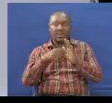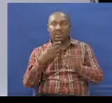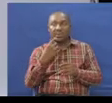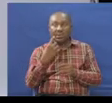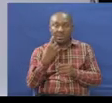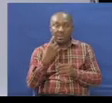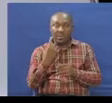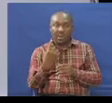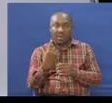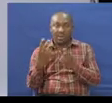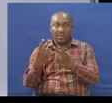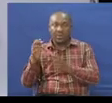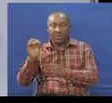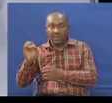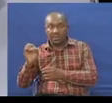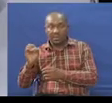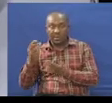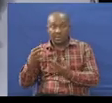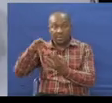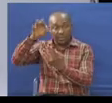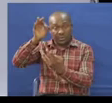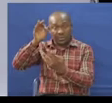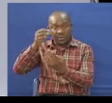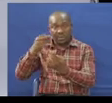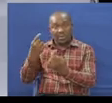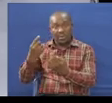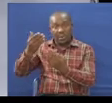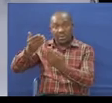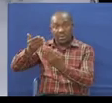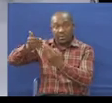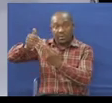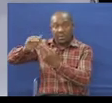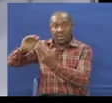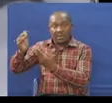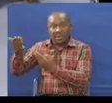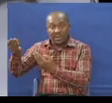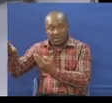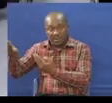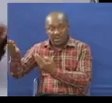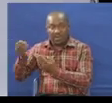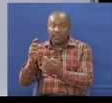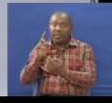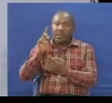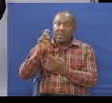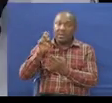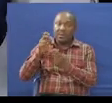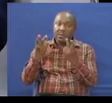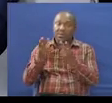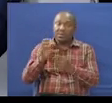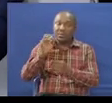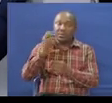3 throughout. X is equal to 0, or here, take 1 on the other side.